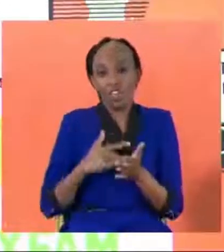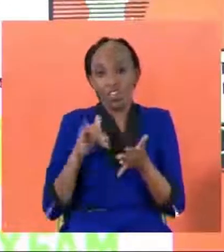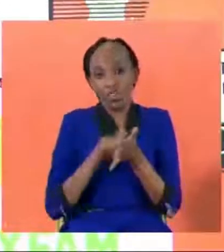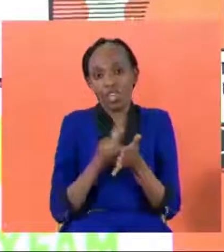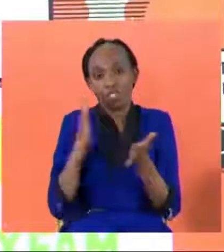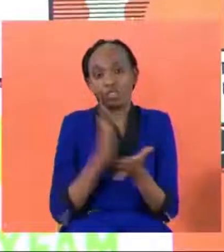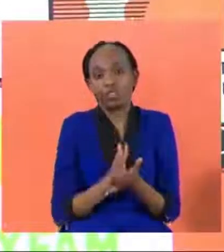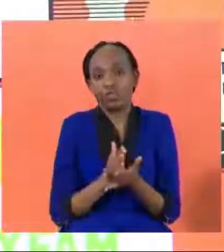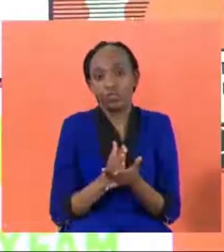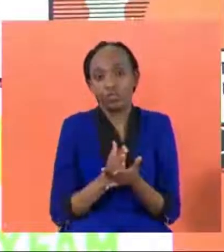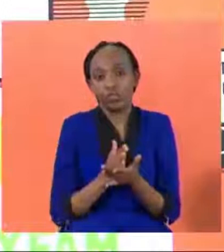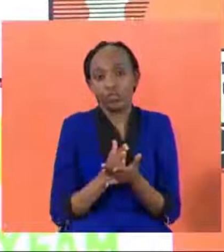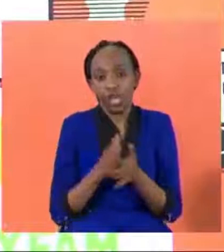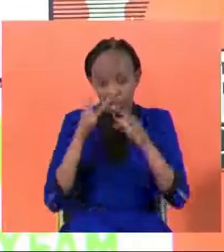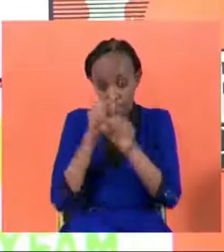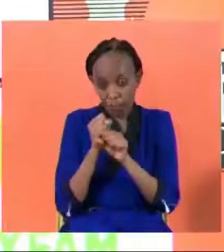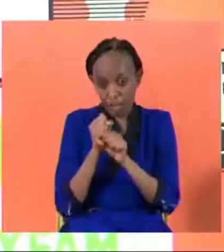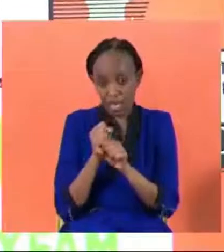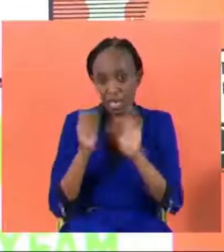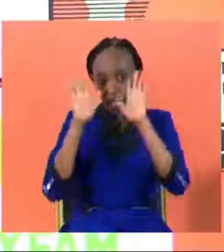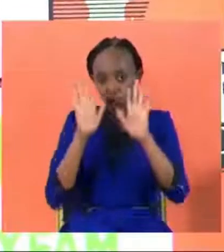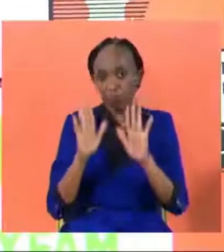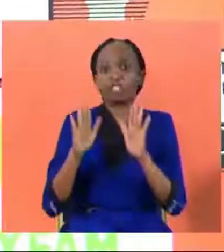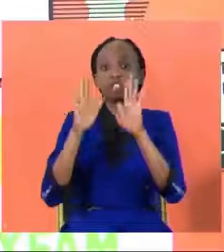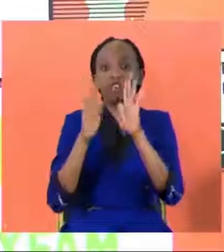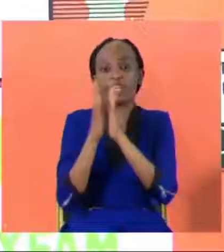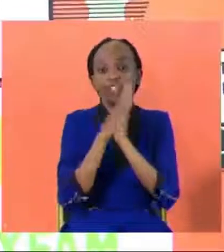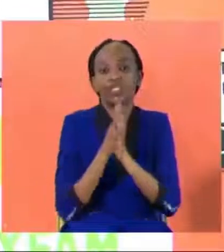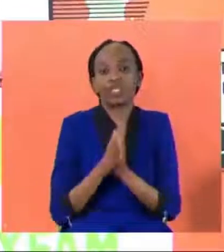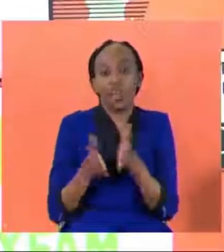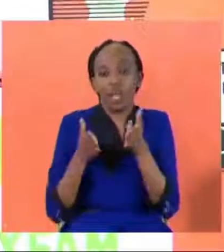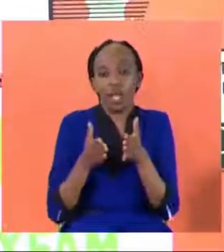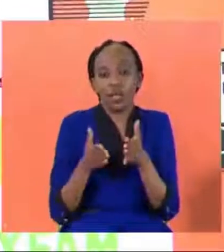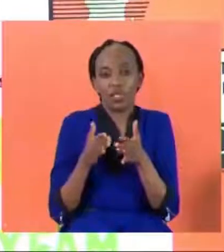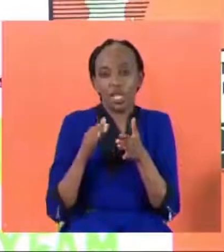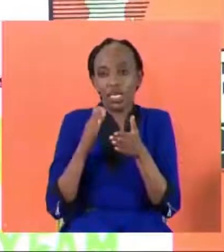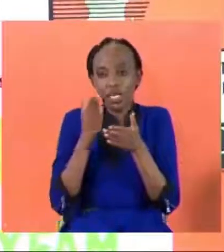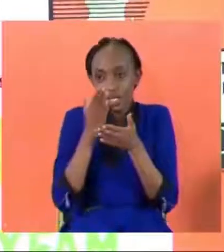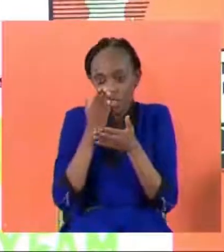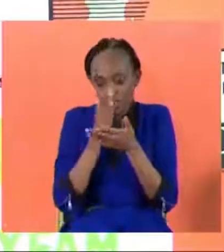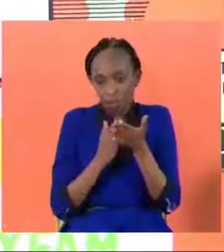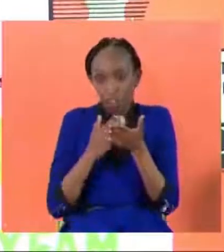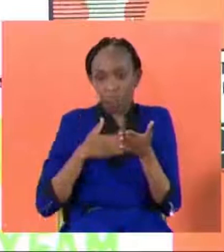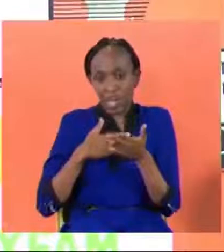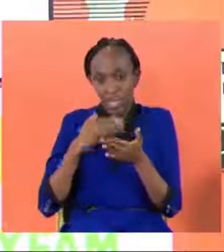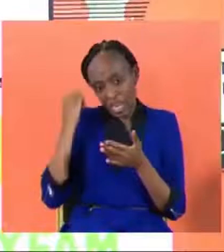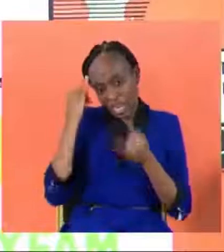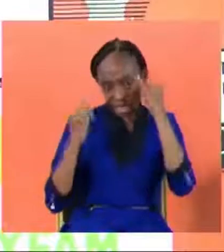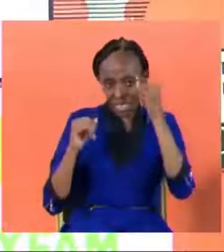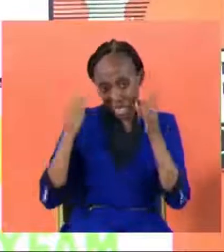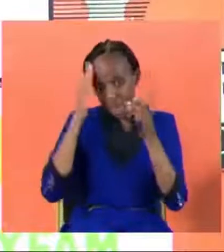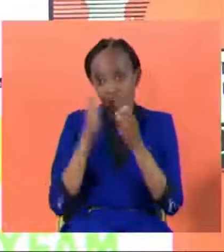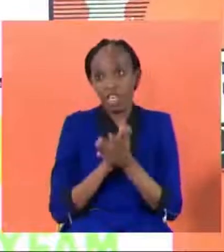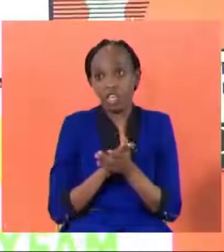really captured the essence of the story the best way that you can. So those are just some of my tips. I believe in